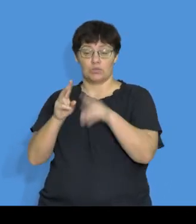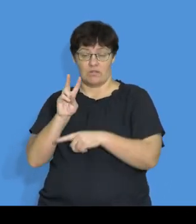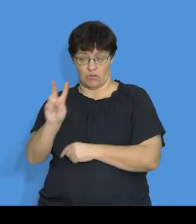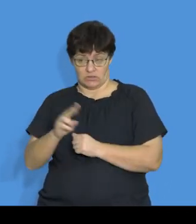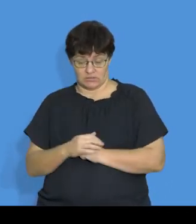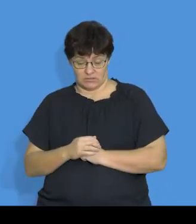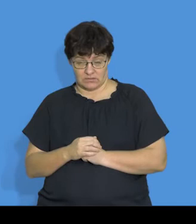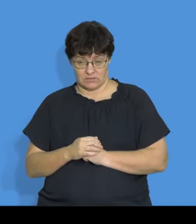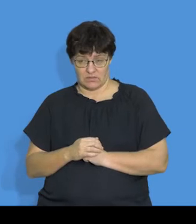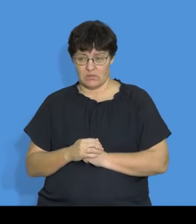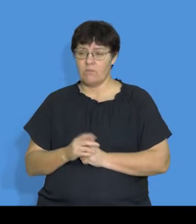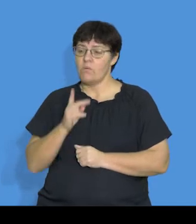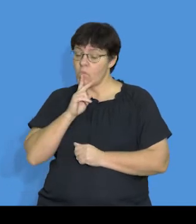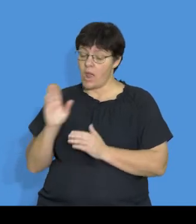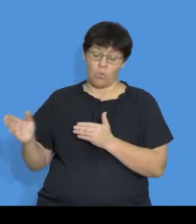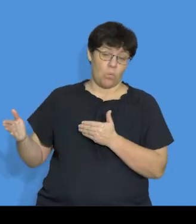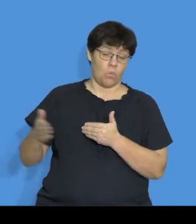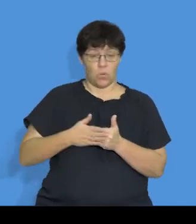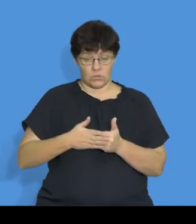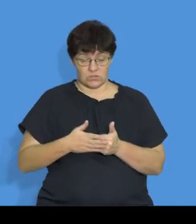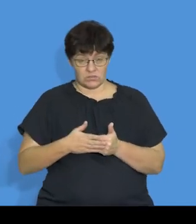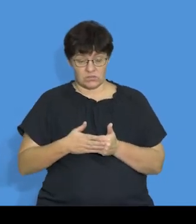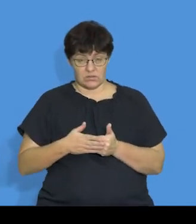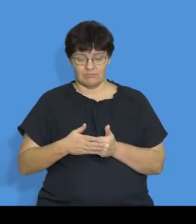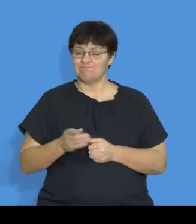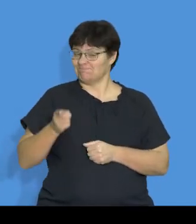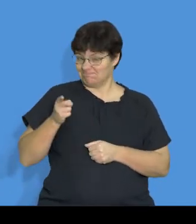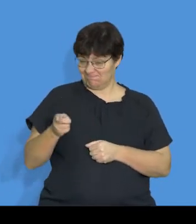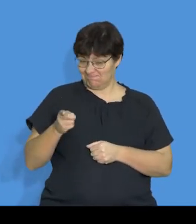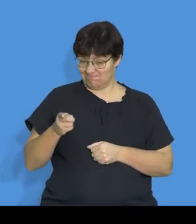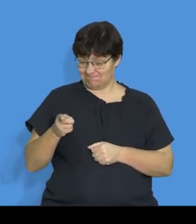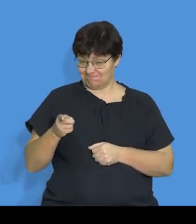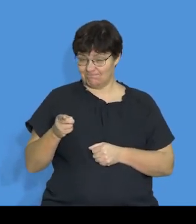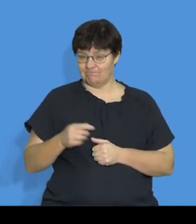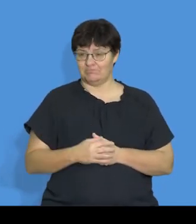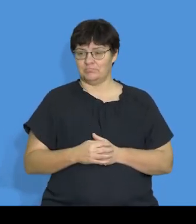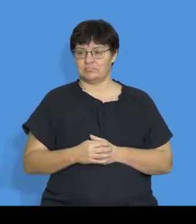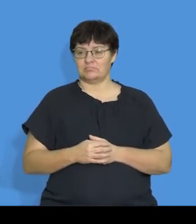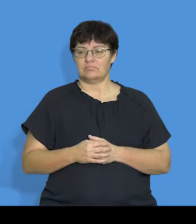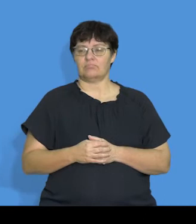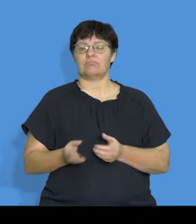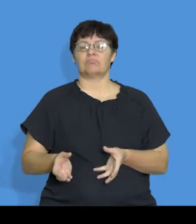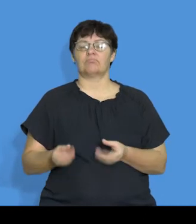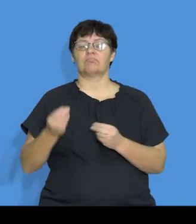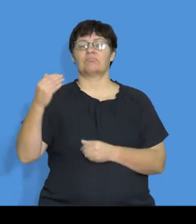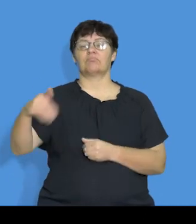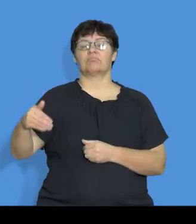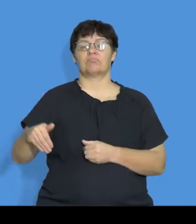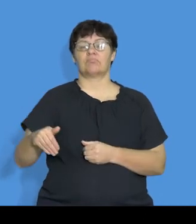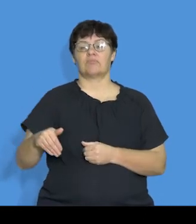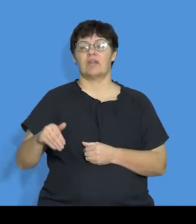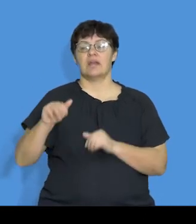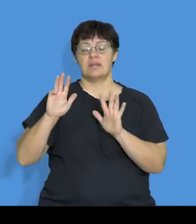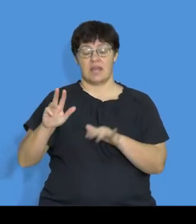12 volts. But when we close the switch, as it is shown in the circuit alongside, we obtained a V external